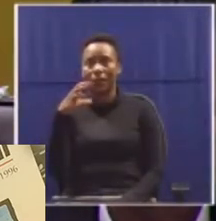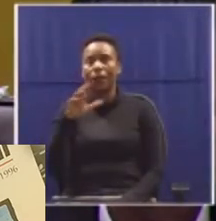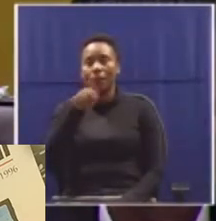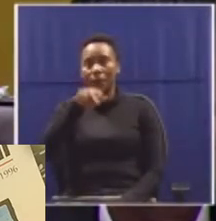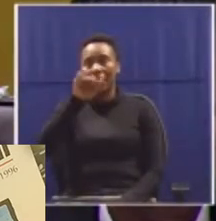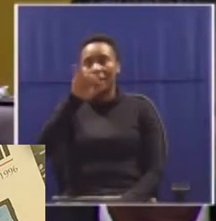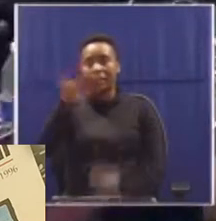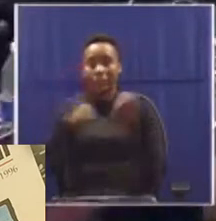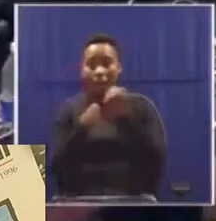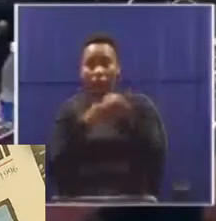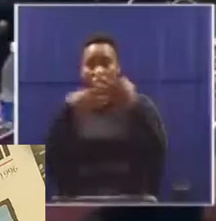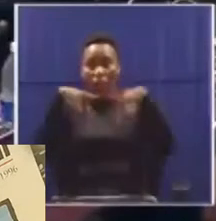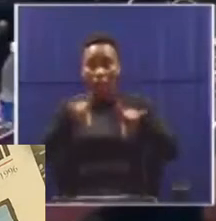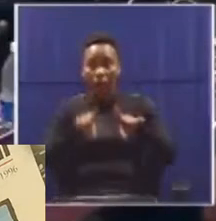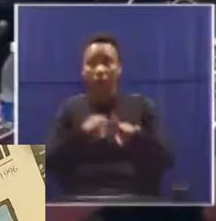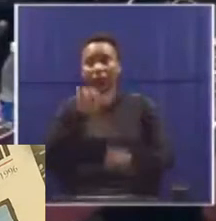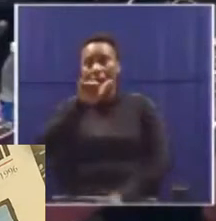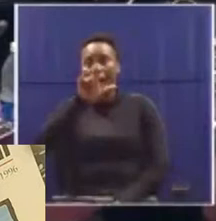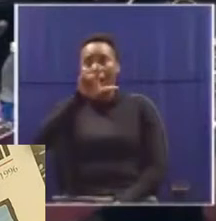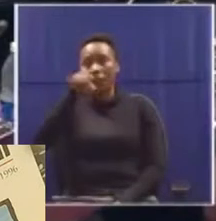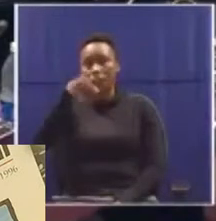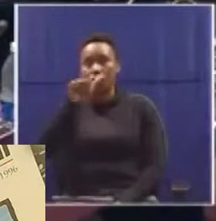thank you